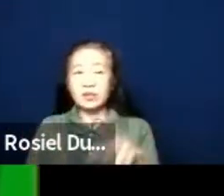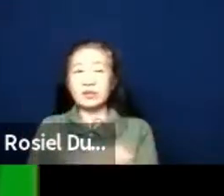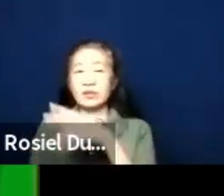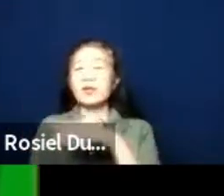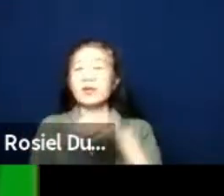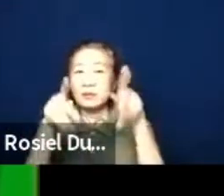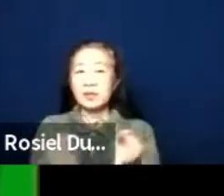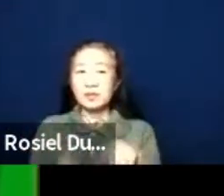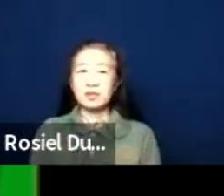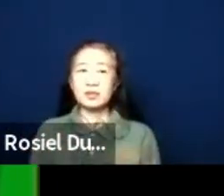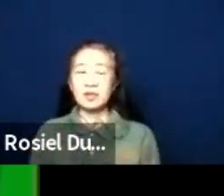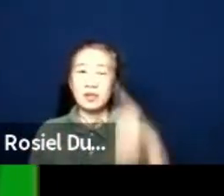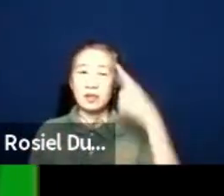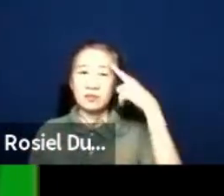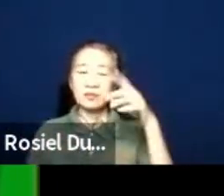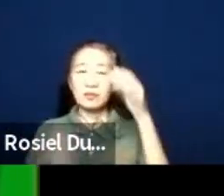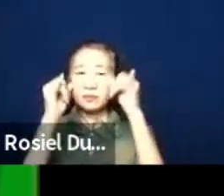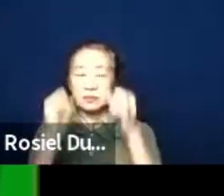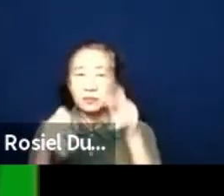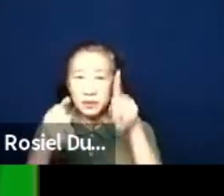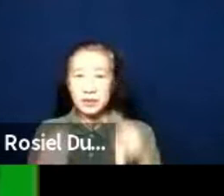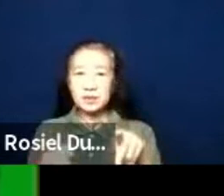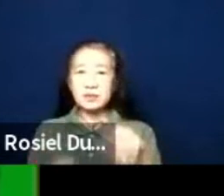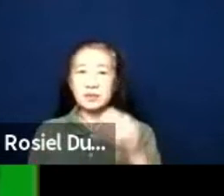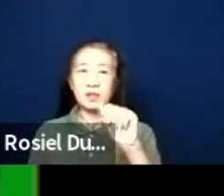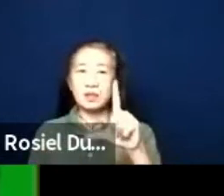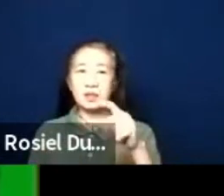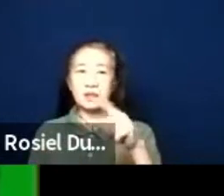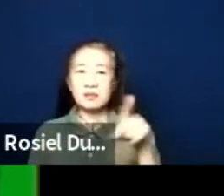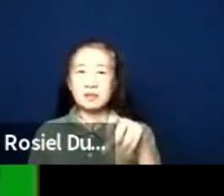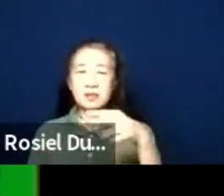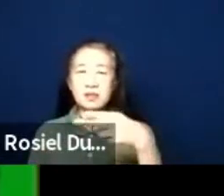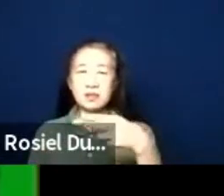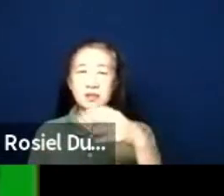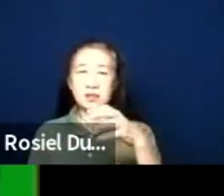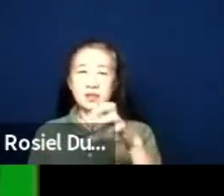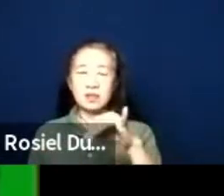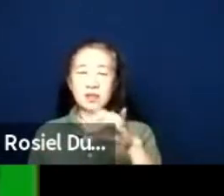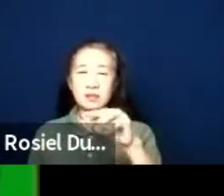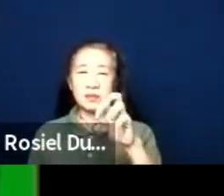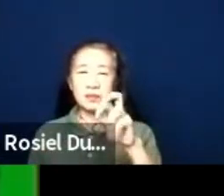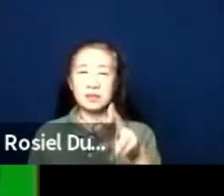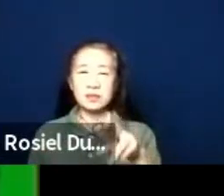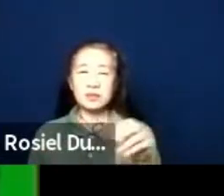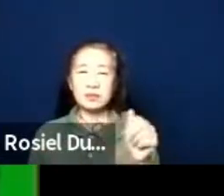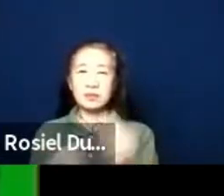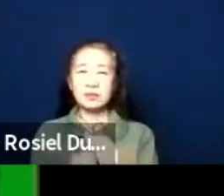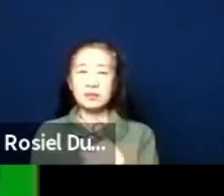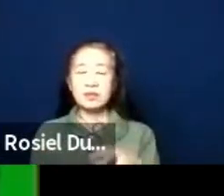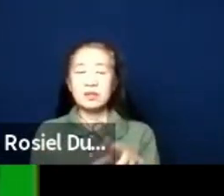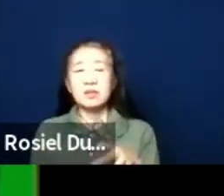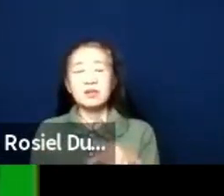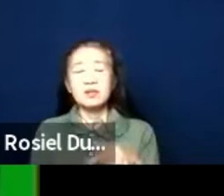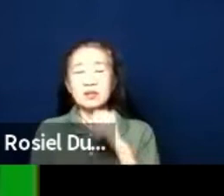Now, tips for individuals with Alzheimer's and related dementia. Do not leave the person alone. Even those